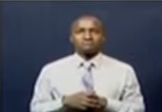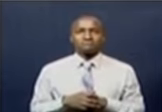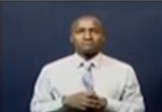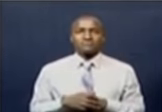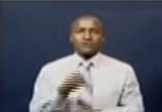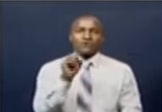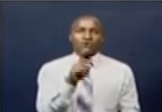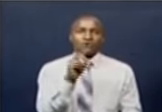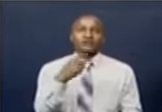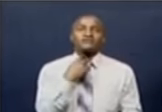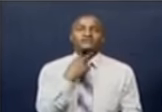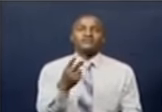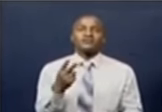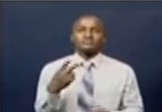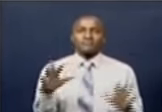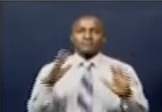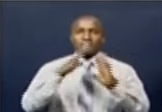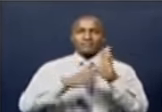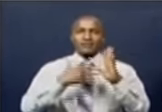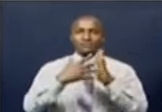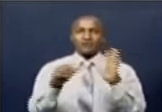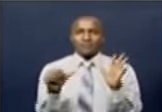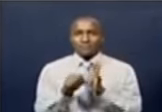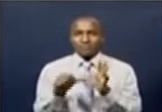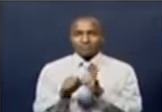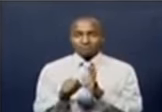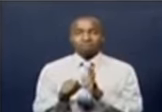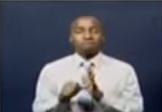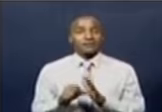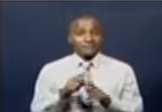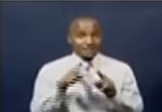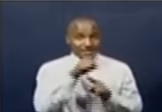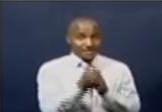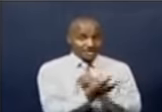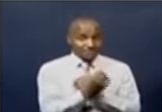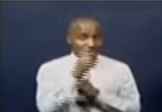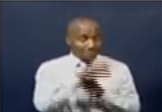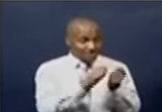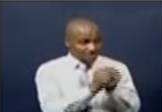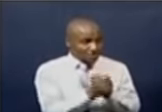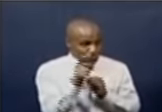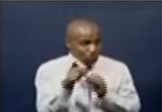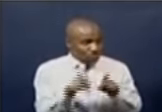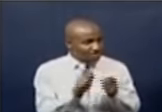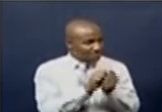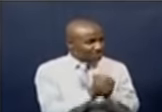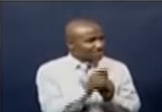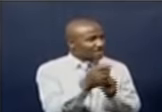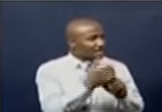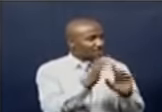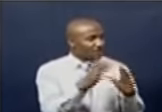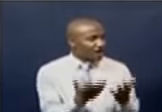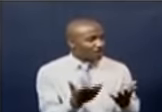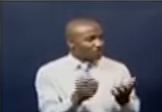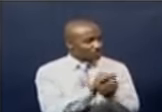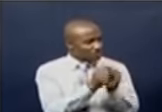Okay, we seem to have again network challenges with Moses Tanui. Again, he's talking about change. You're talking about change. How do we achieve that? How is that